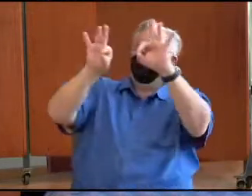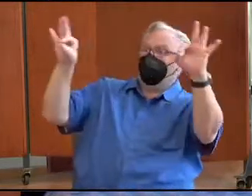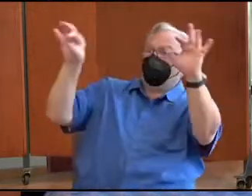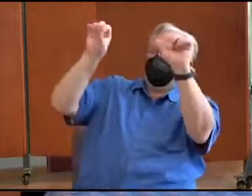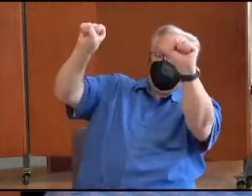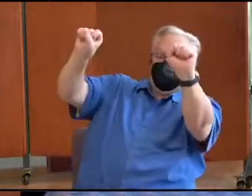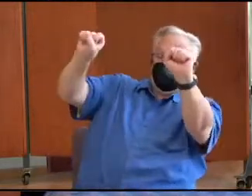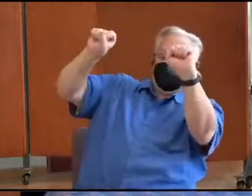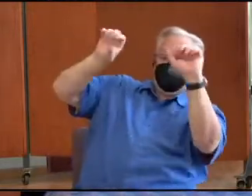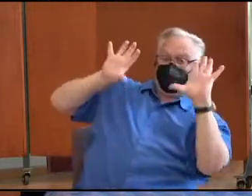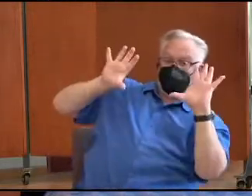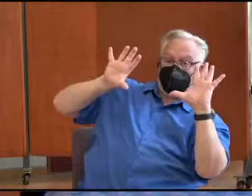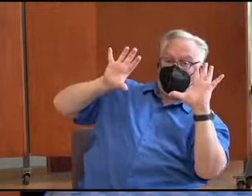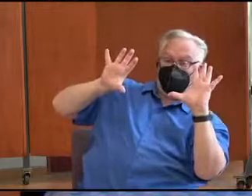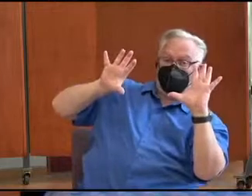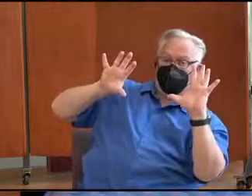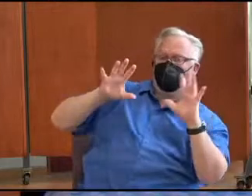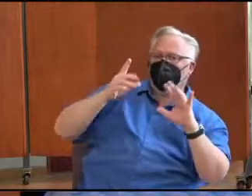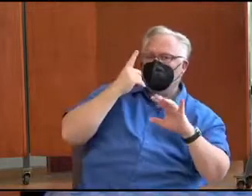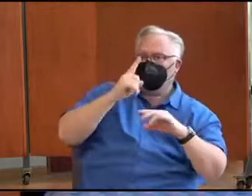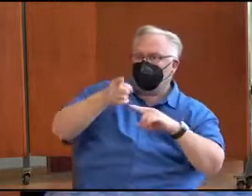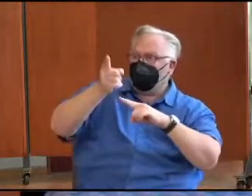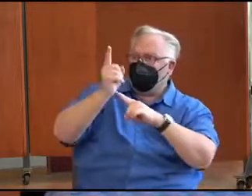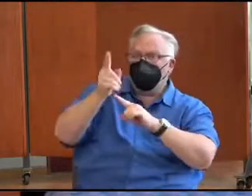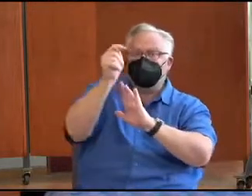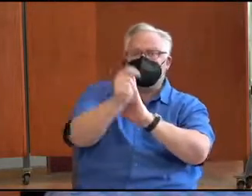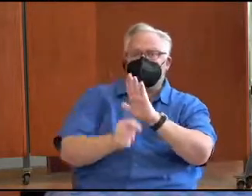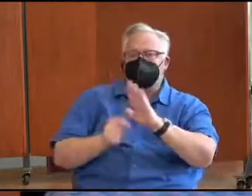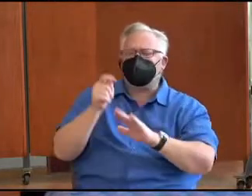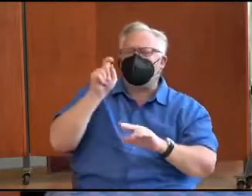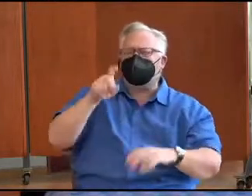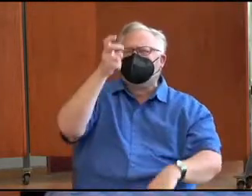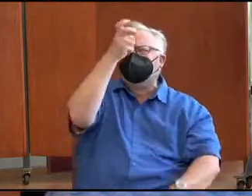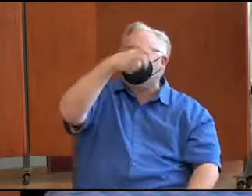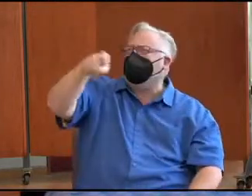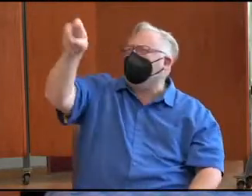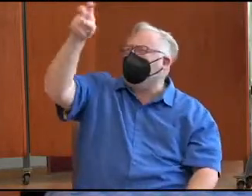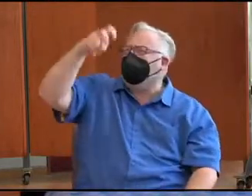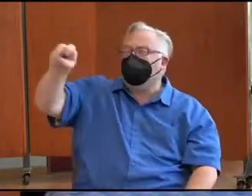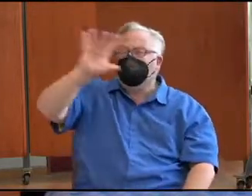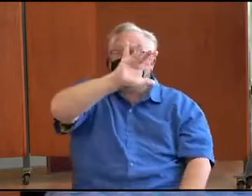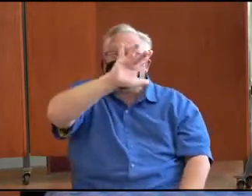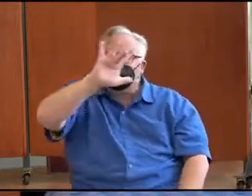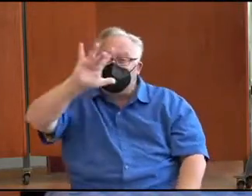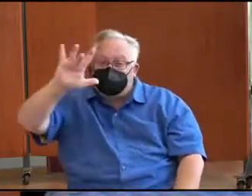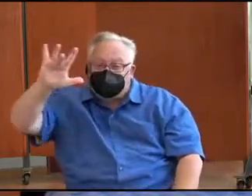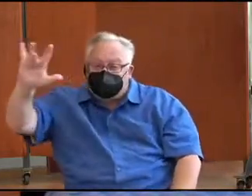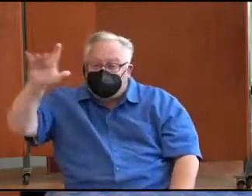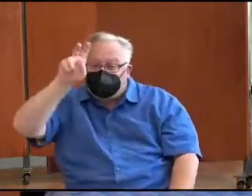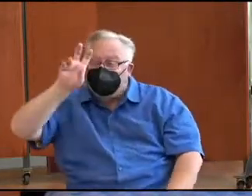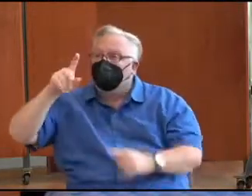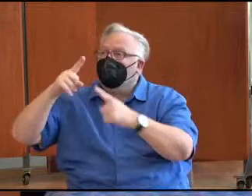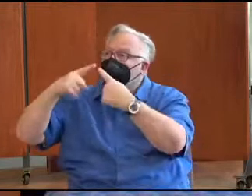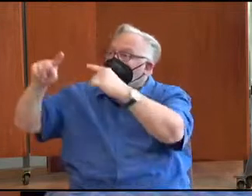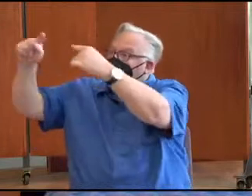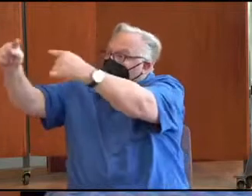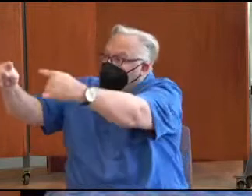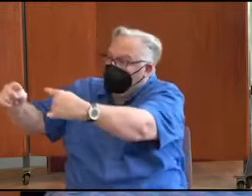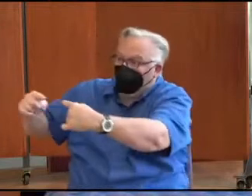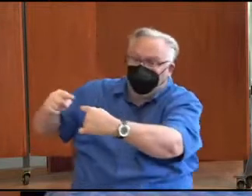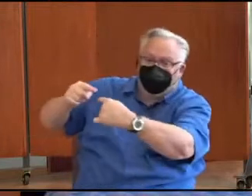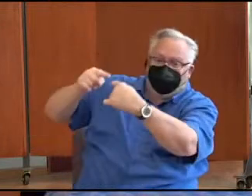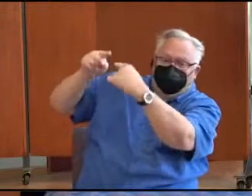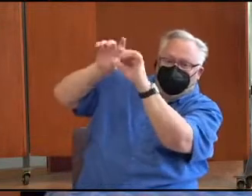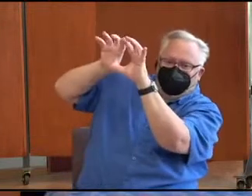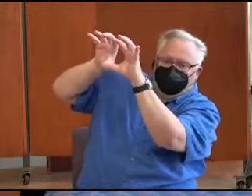old bar, and for some moment in time, I must hurtle across space before I can grab that next